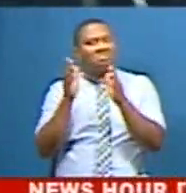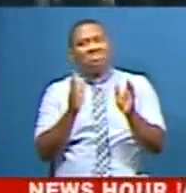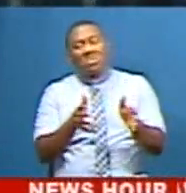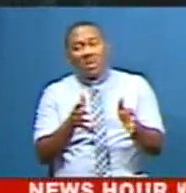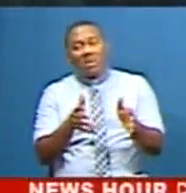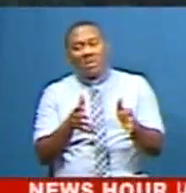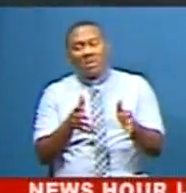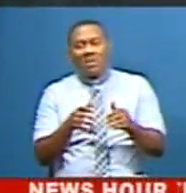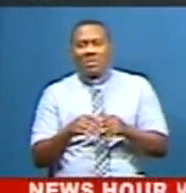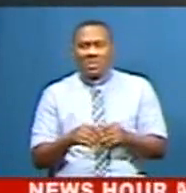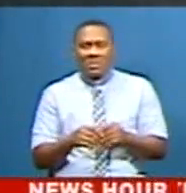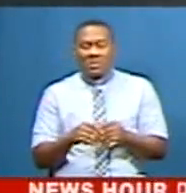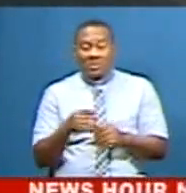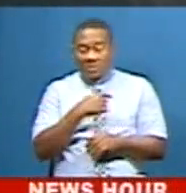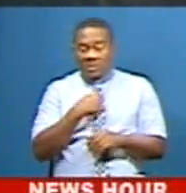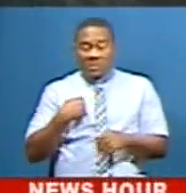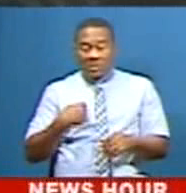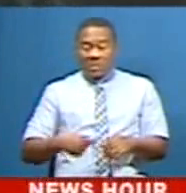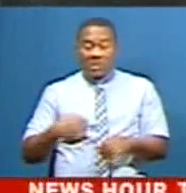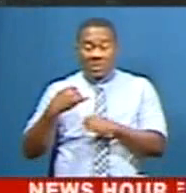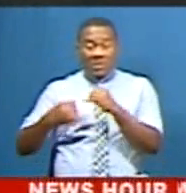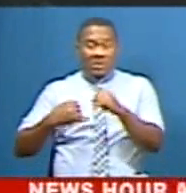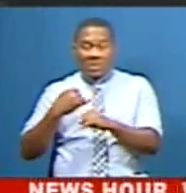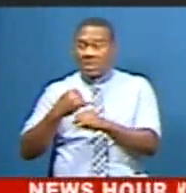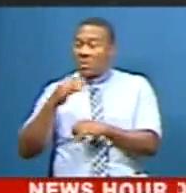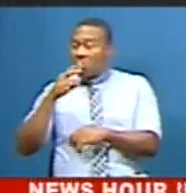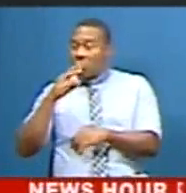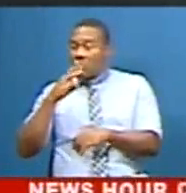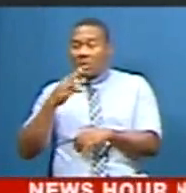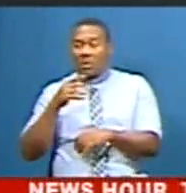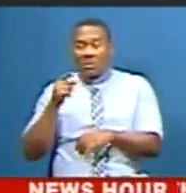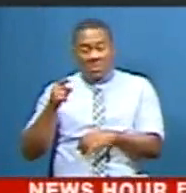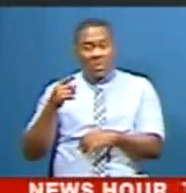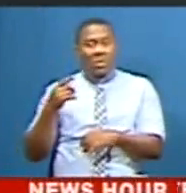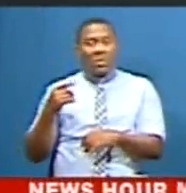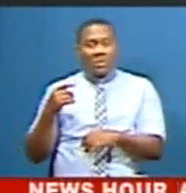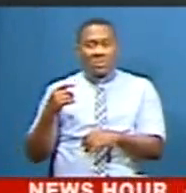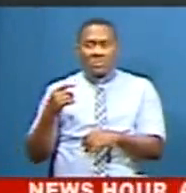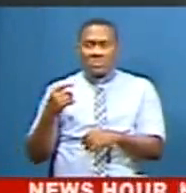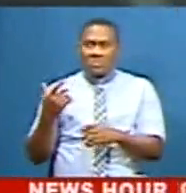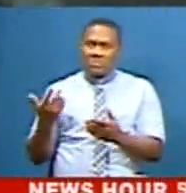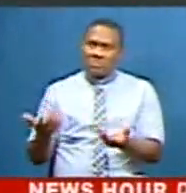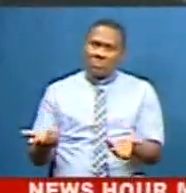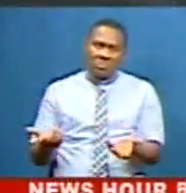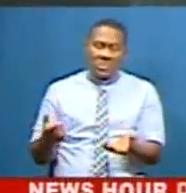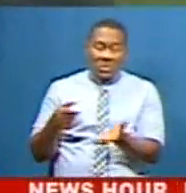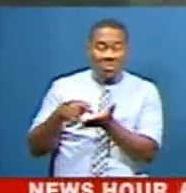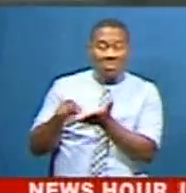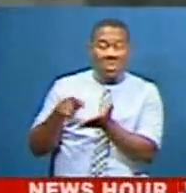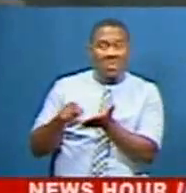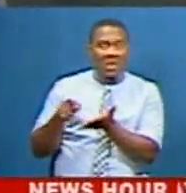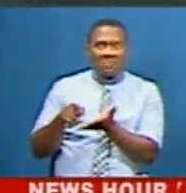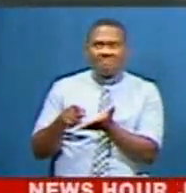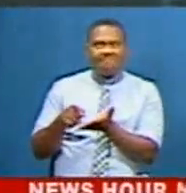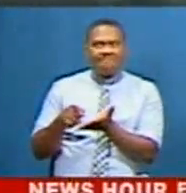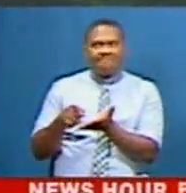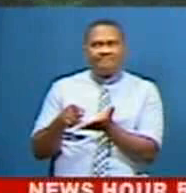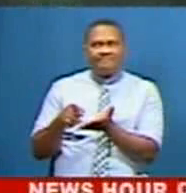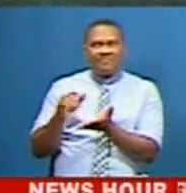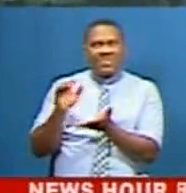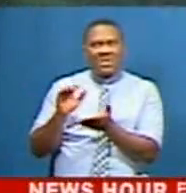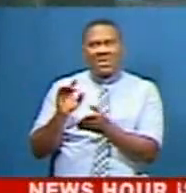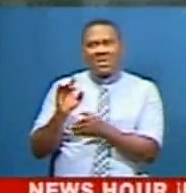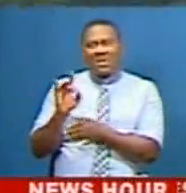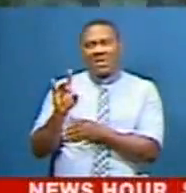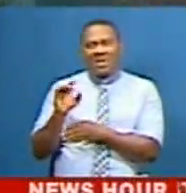the contractors China International Water and Electric Corporation due to non-payment of funds of about 80